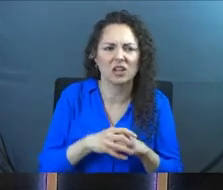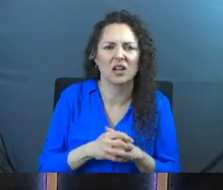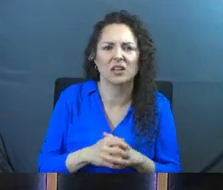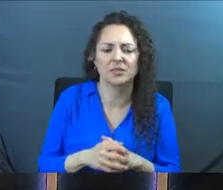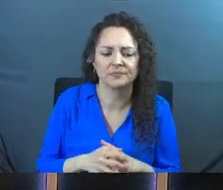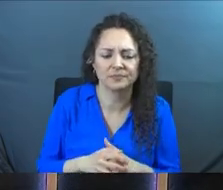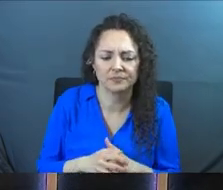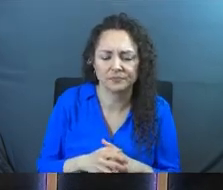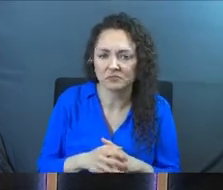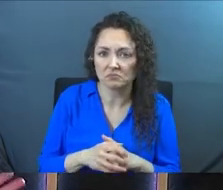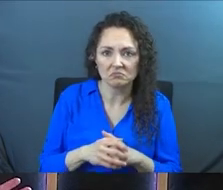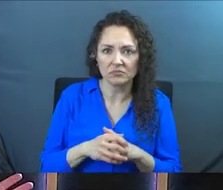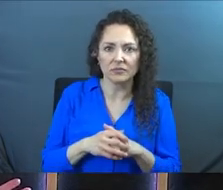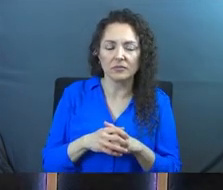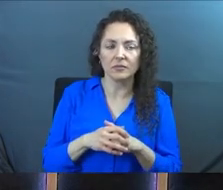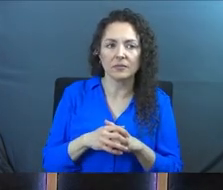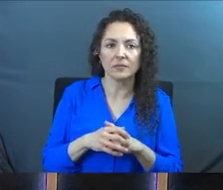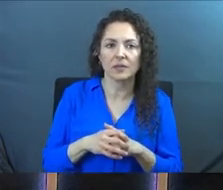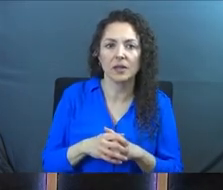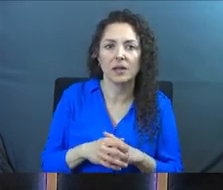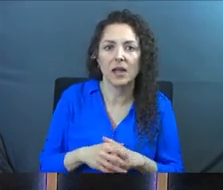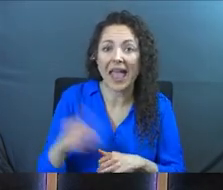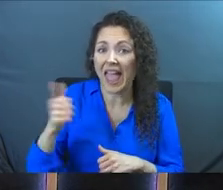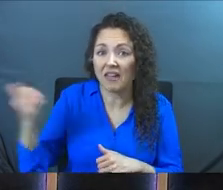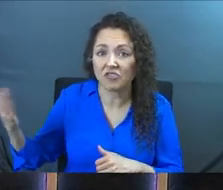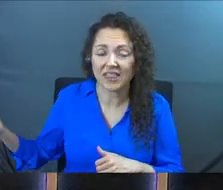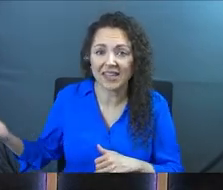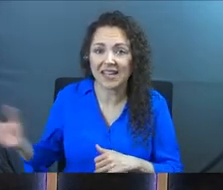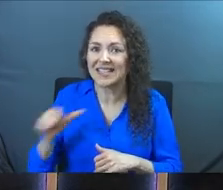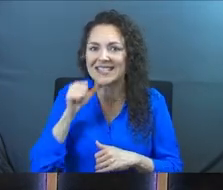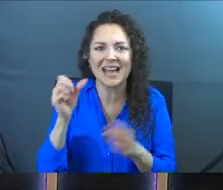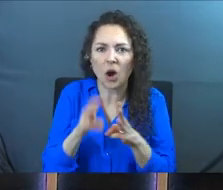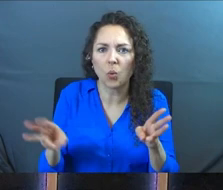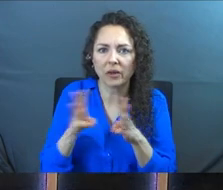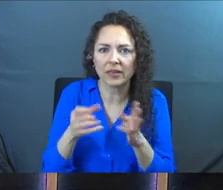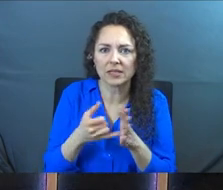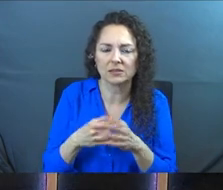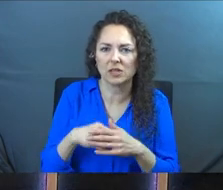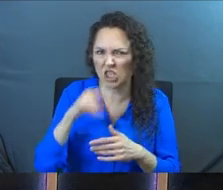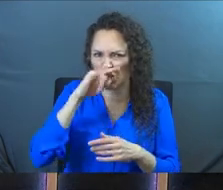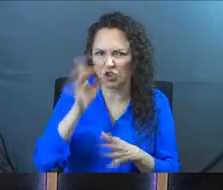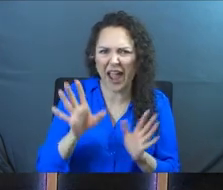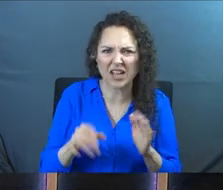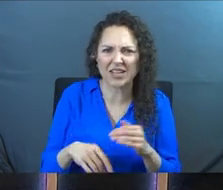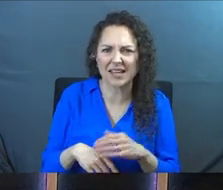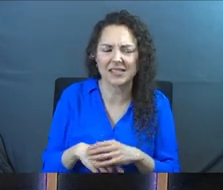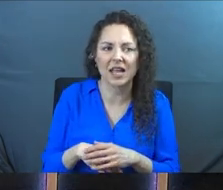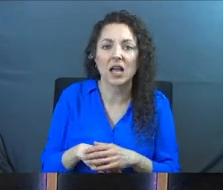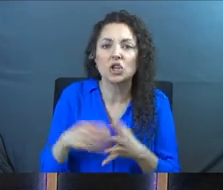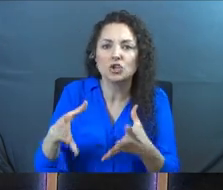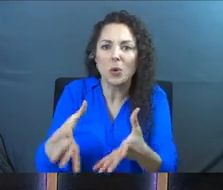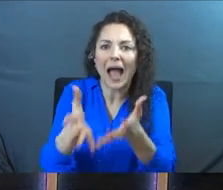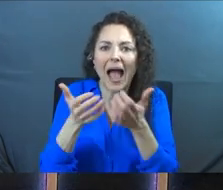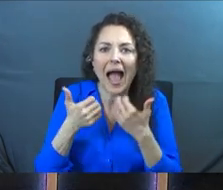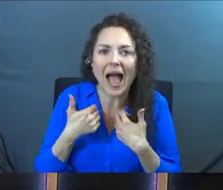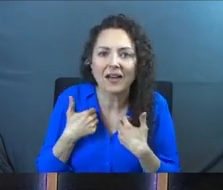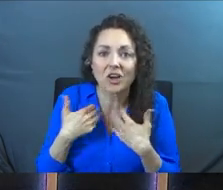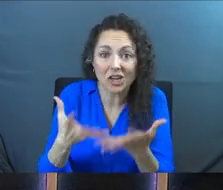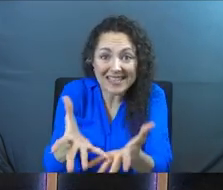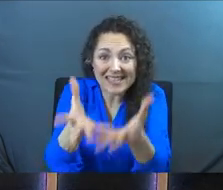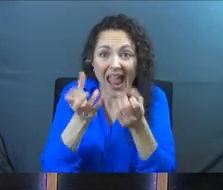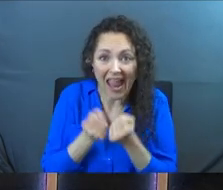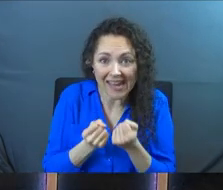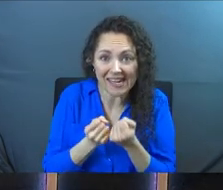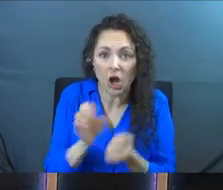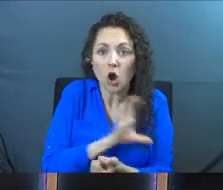lot stronger than garbage in Greek, and we'll leave it at that, okay? But counting it all as garbage so that I could gain Christ. I